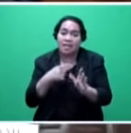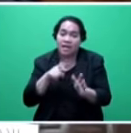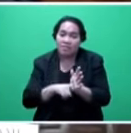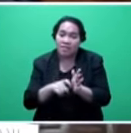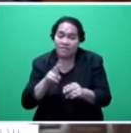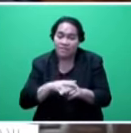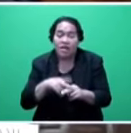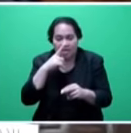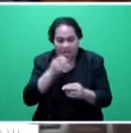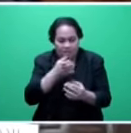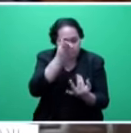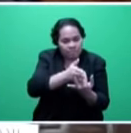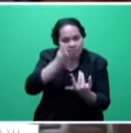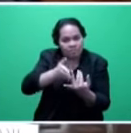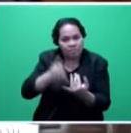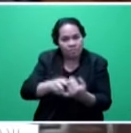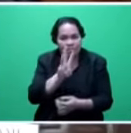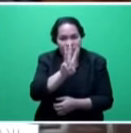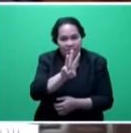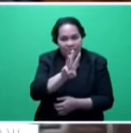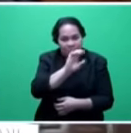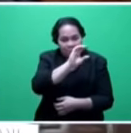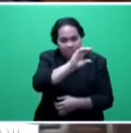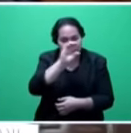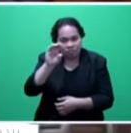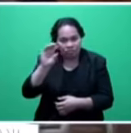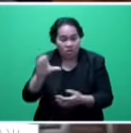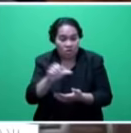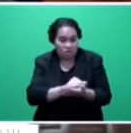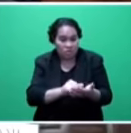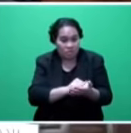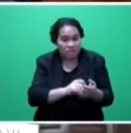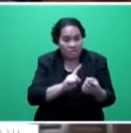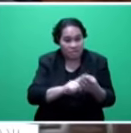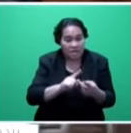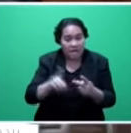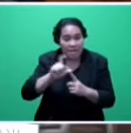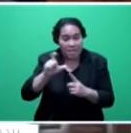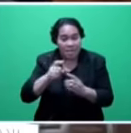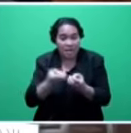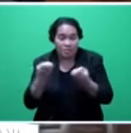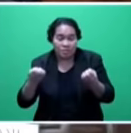into three broad categories, which include consumables, capital equipment for investment, and